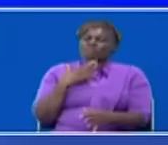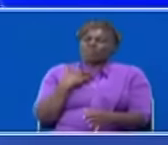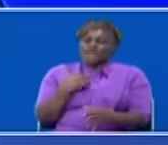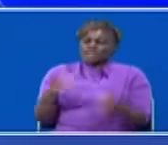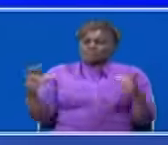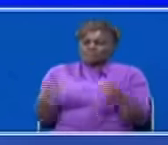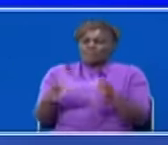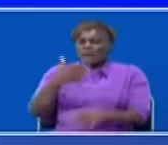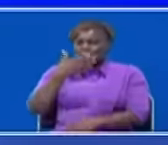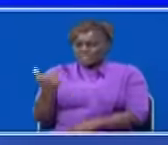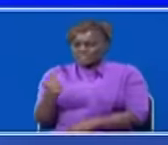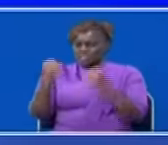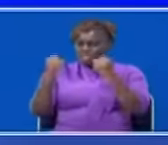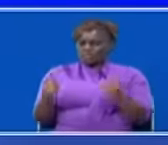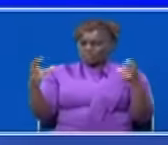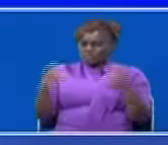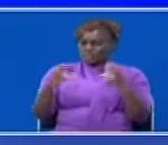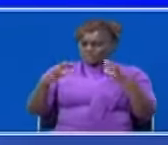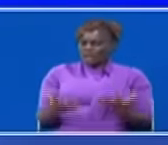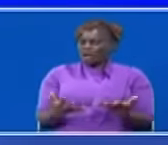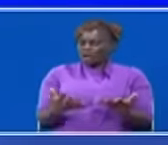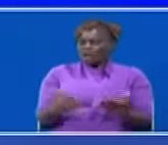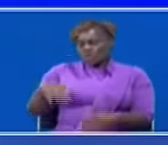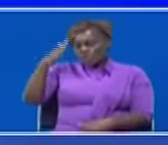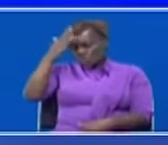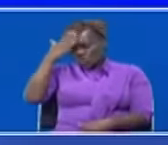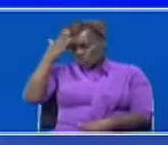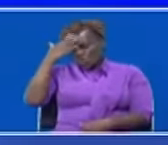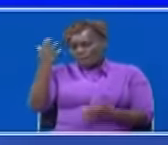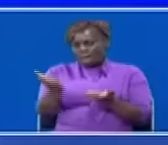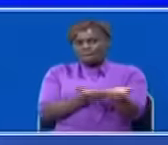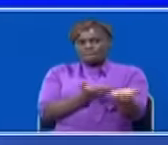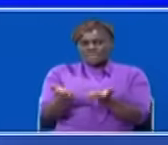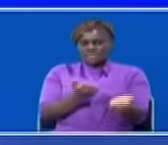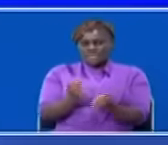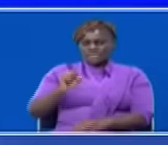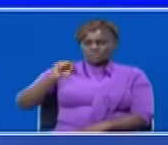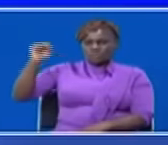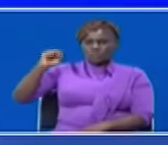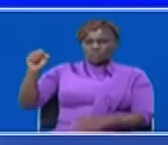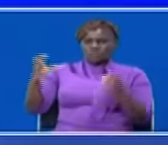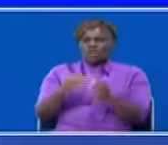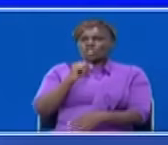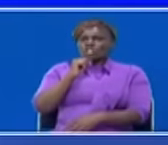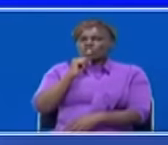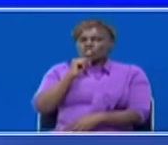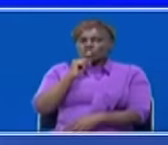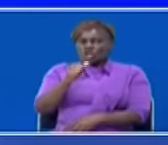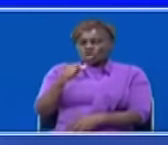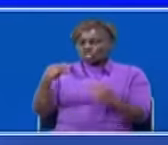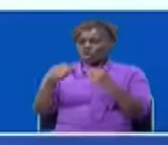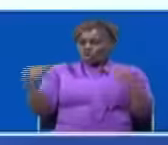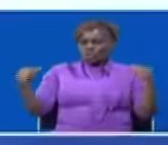party better, we want to strengthen this party, if we know that the business of a political party is not to remain rooted in the